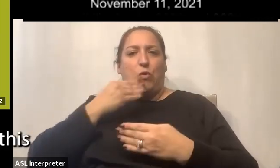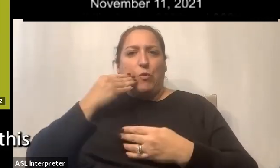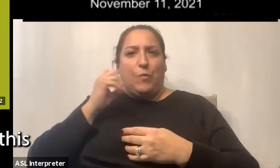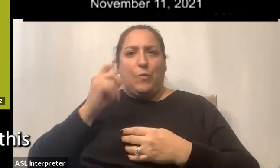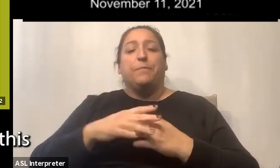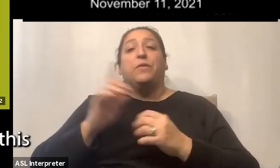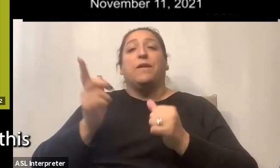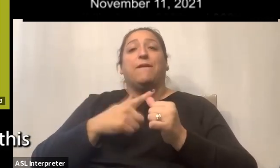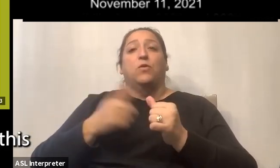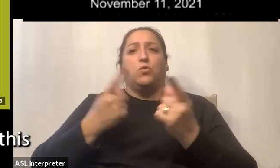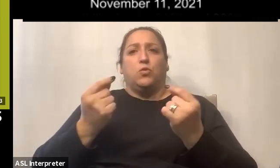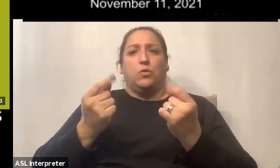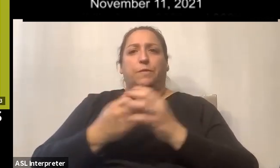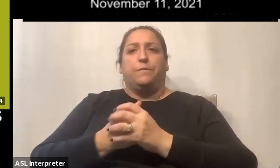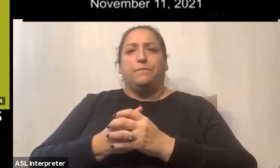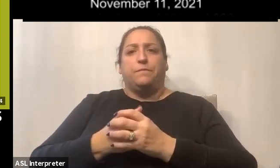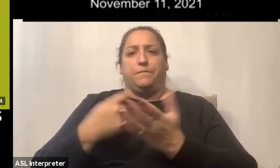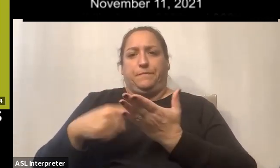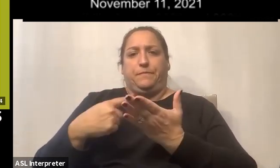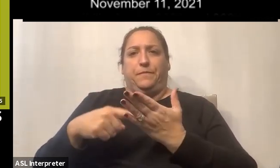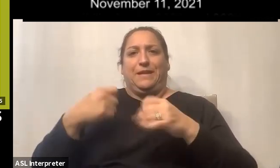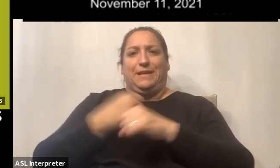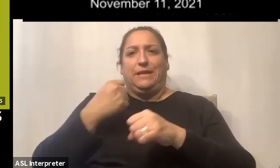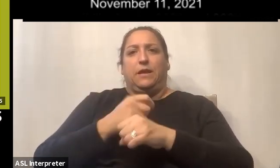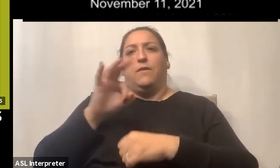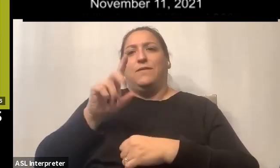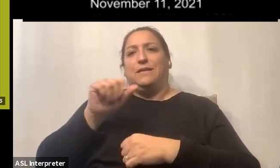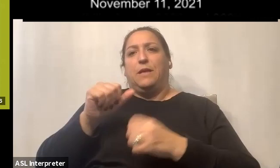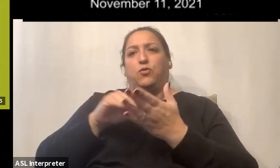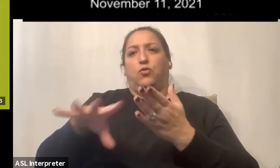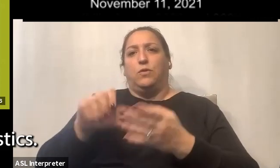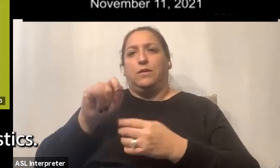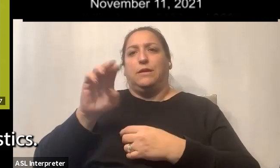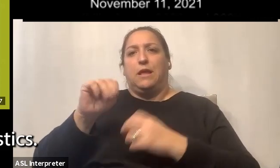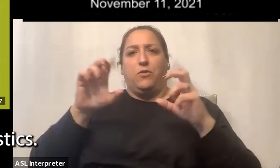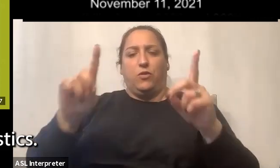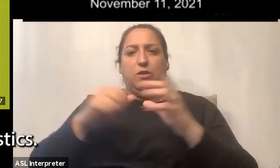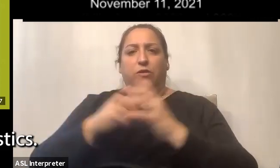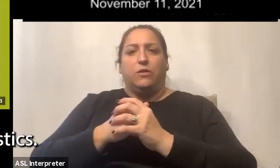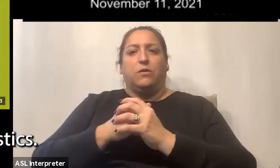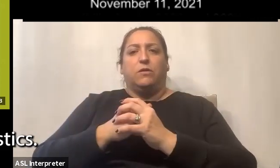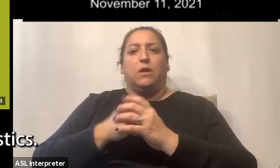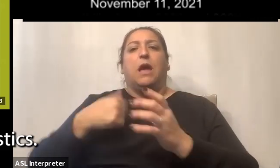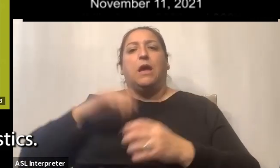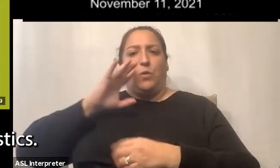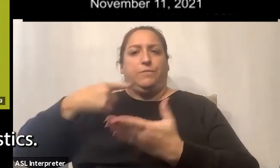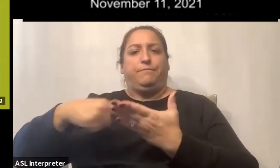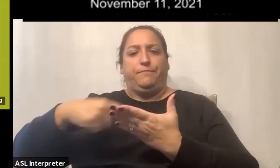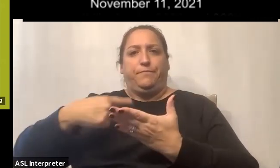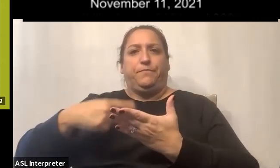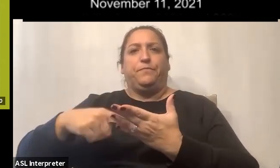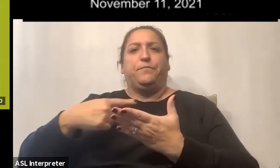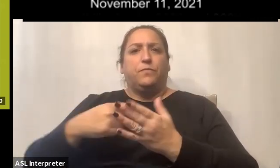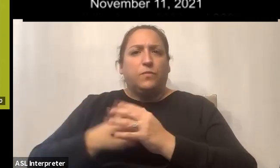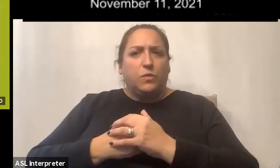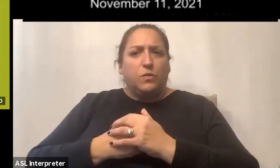first thing is I'll talk about is the statistics of disabled students in STEM education. So I'll be talking about some statistics. This